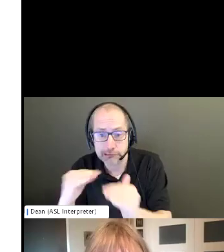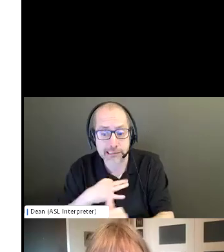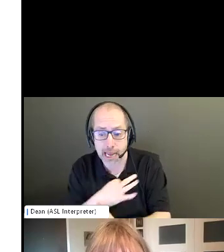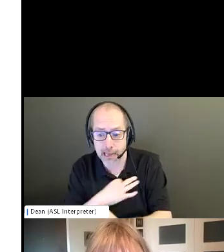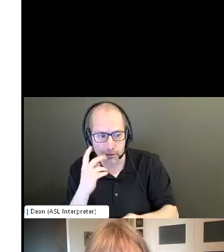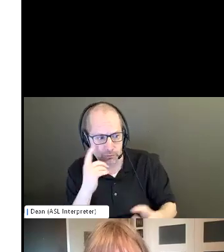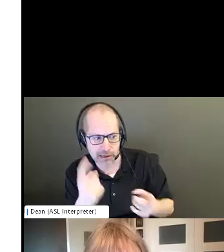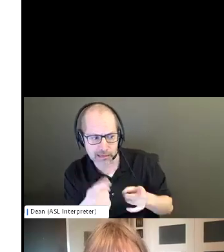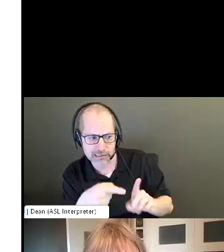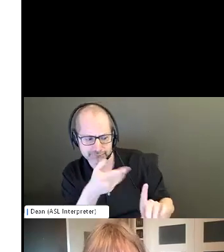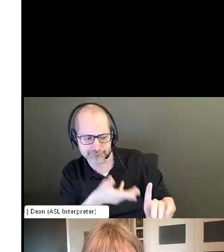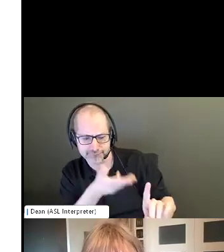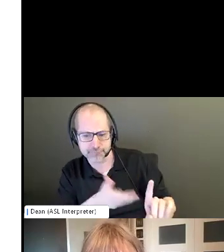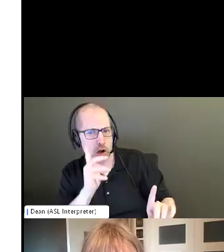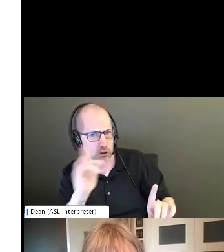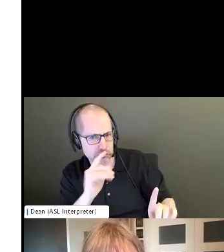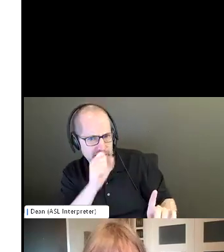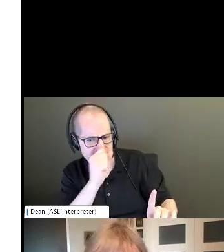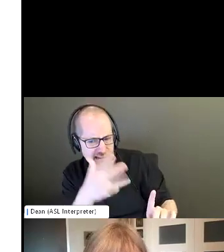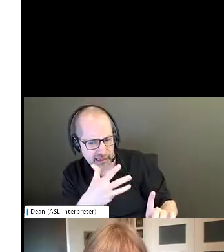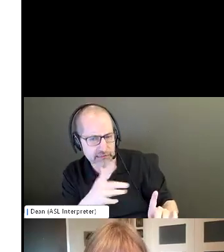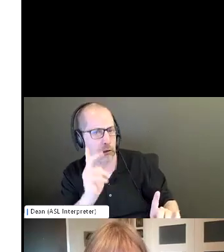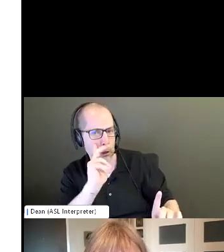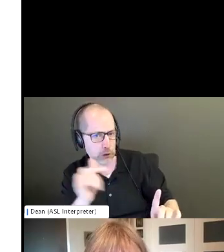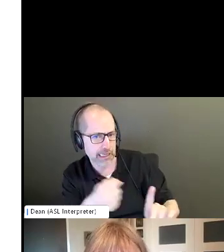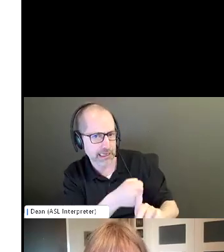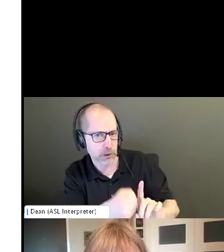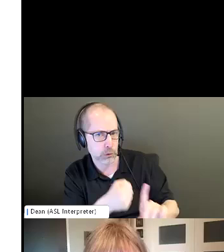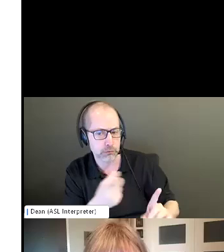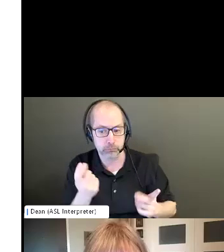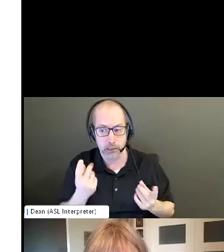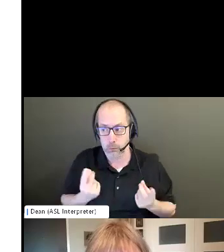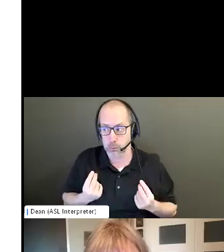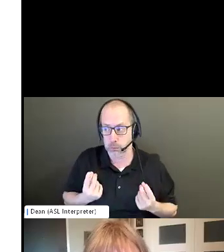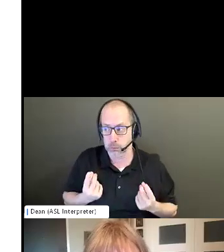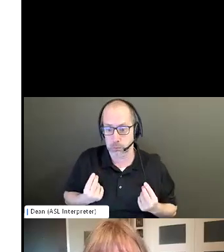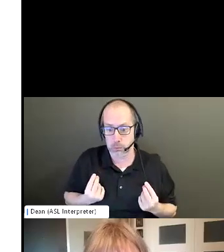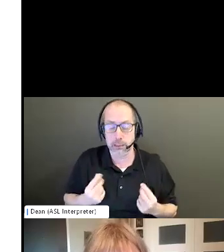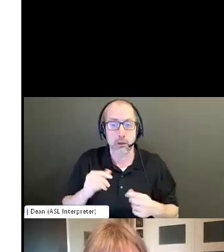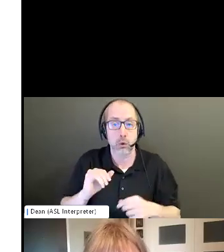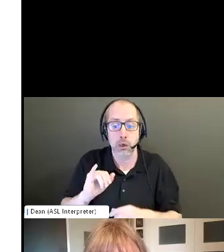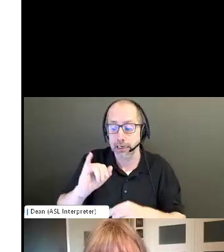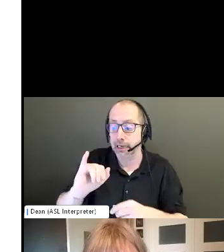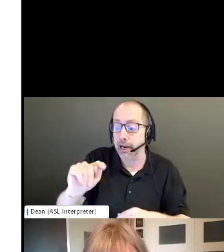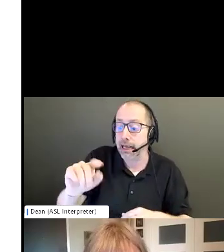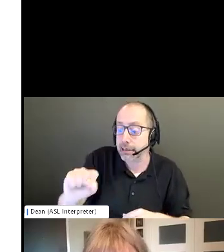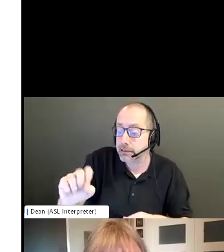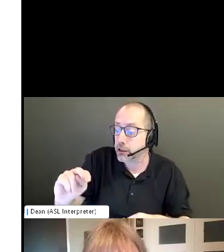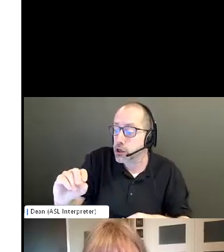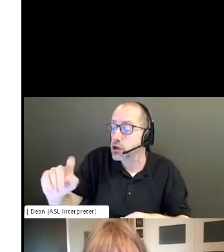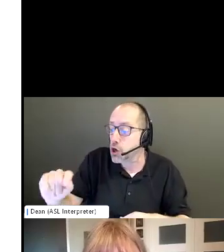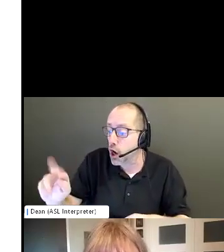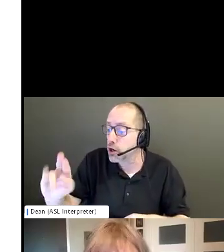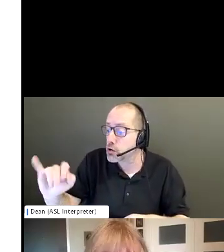don't know what to do about it. And so It's Not Right, Neighbors, Friends, and Families for Older Adults is a campaign I'm familiar with.